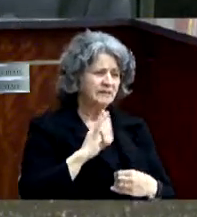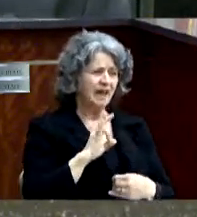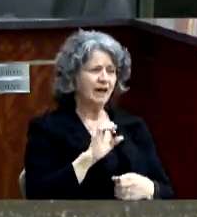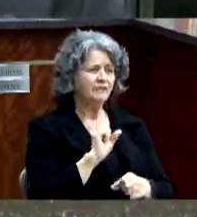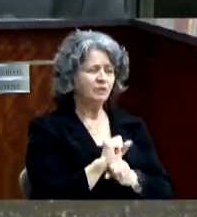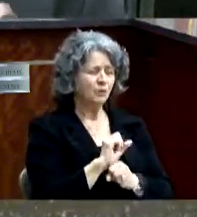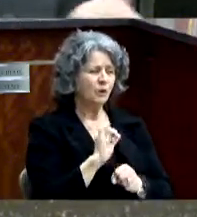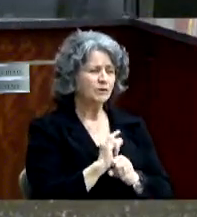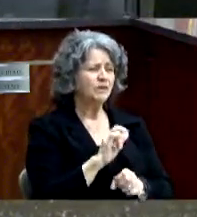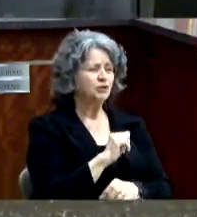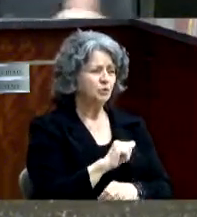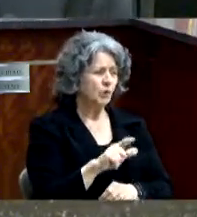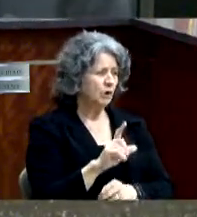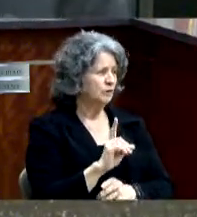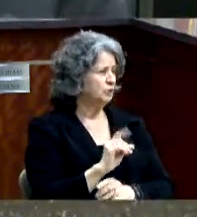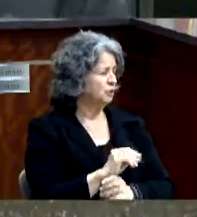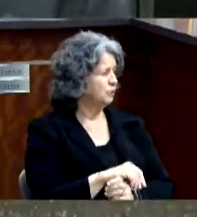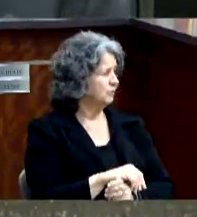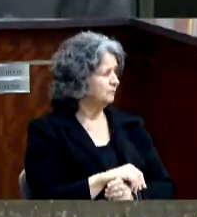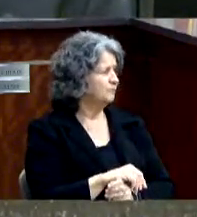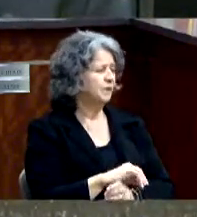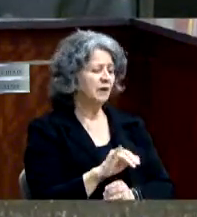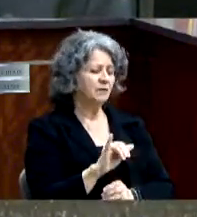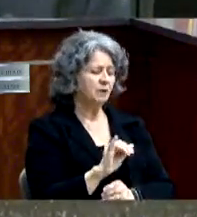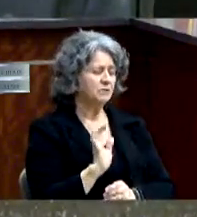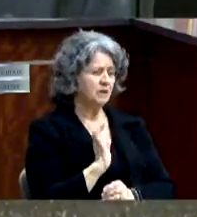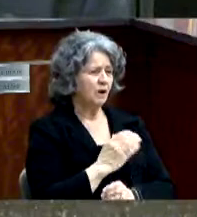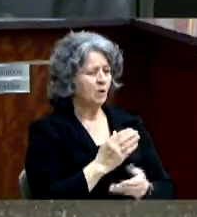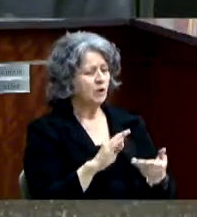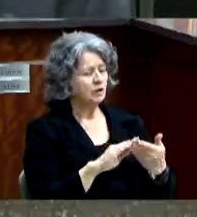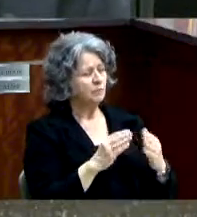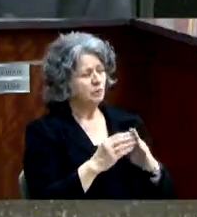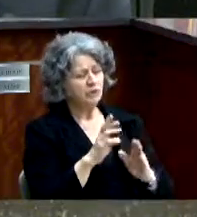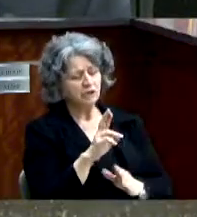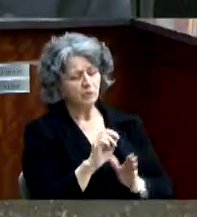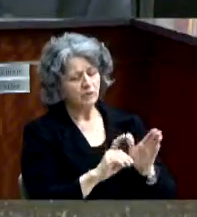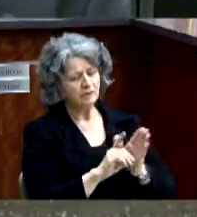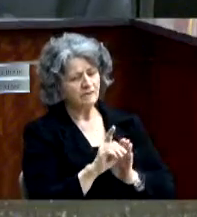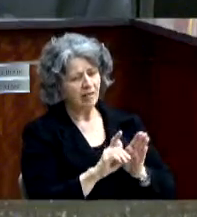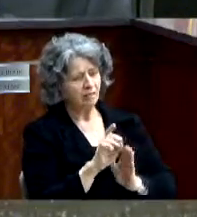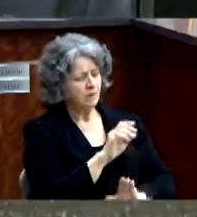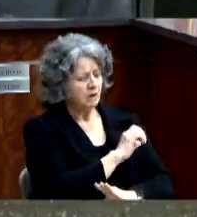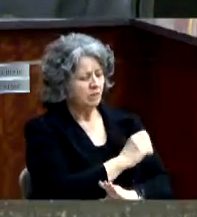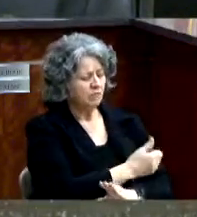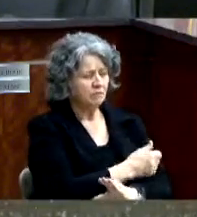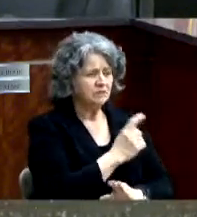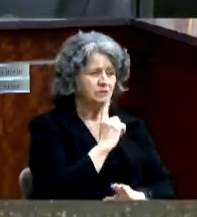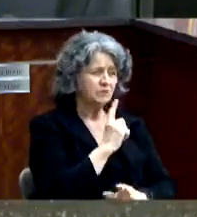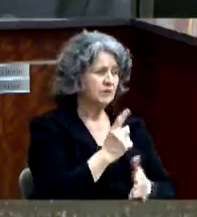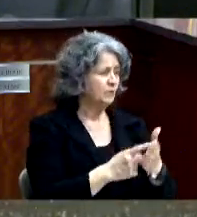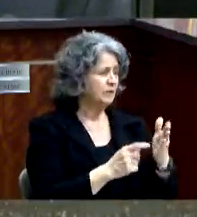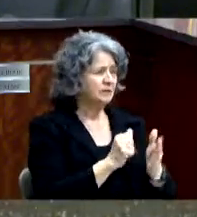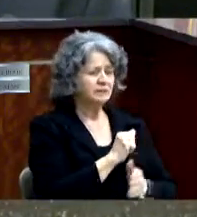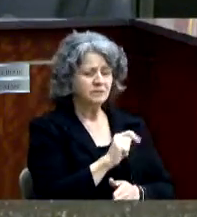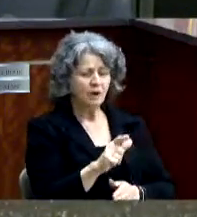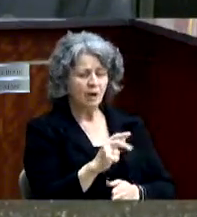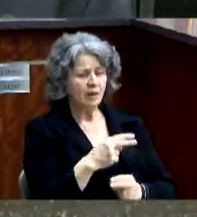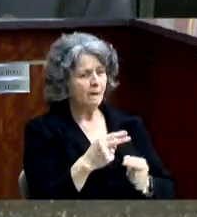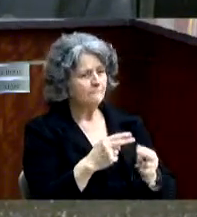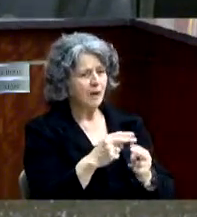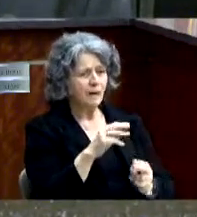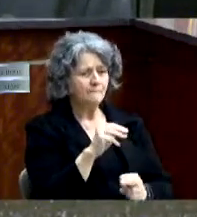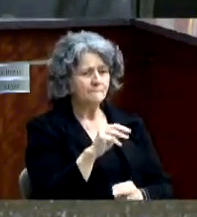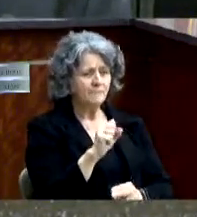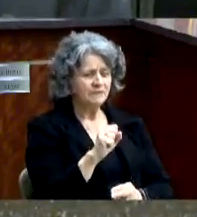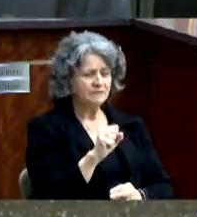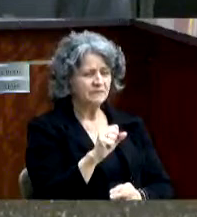done, as well as our Community Redevelopment Authority, which is really what it's all about. And Donna, Ms. Crary is our current